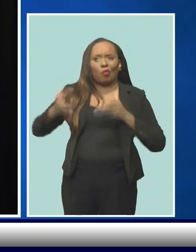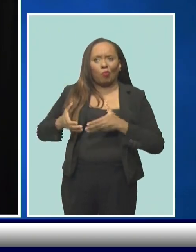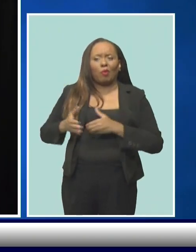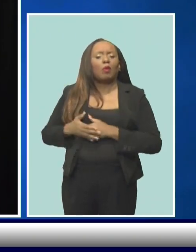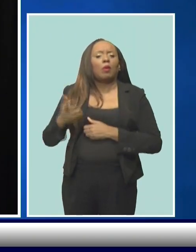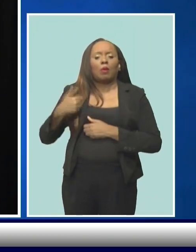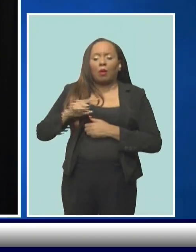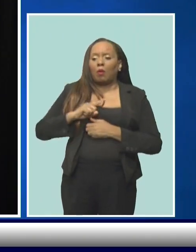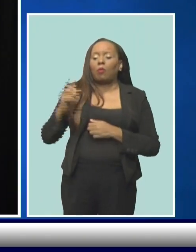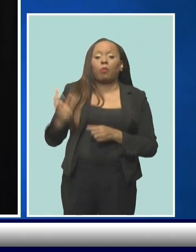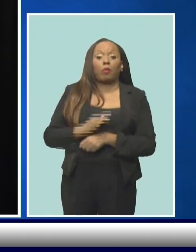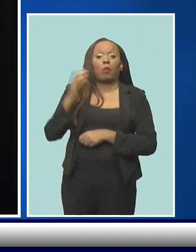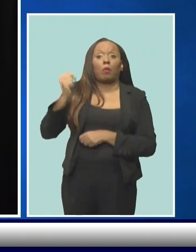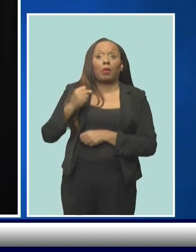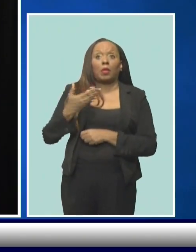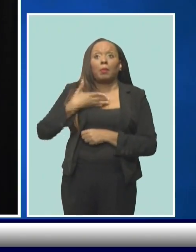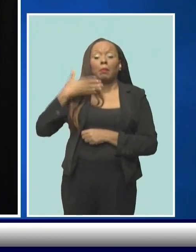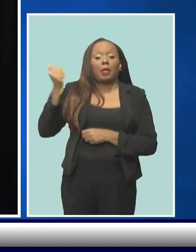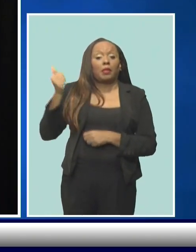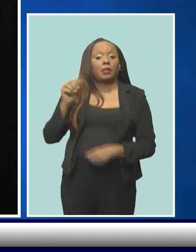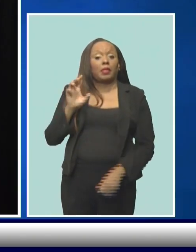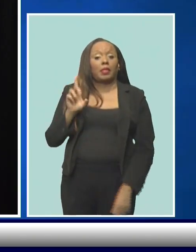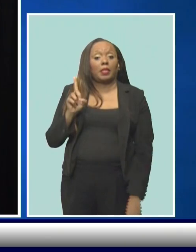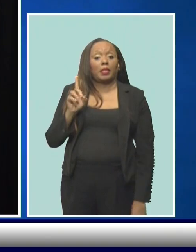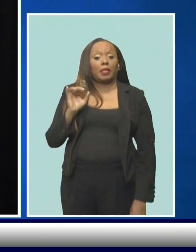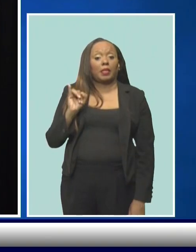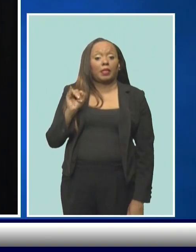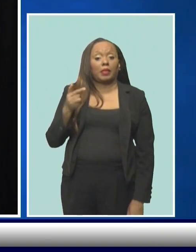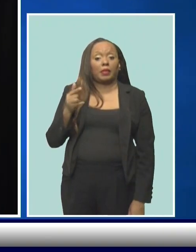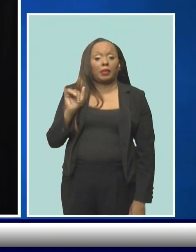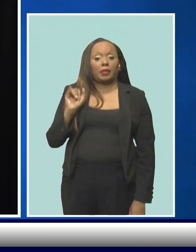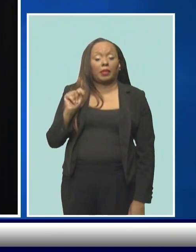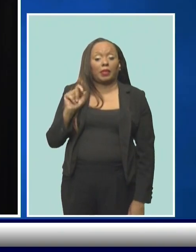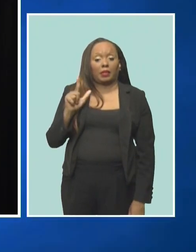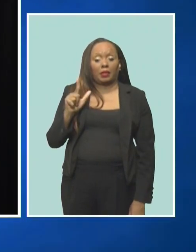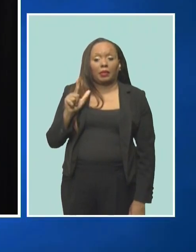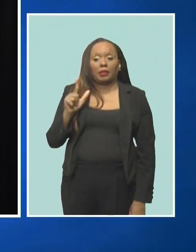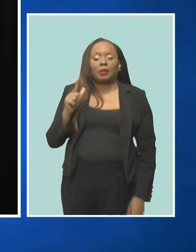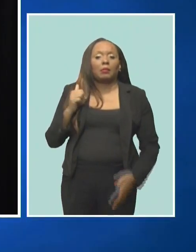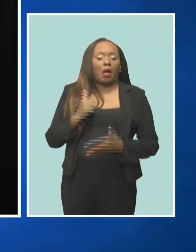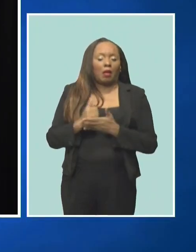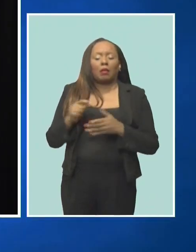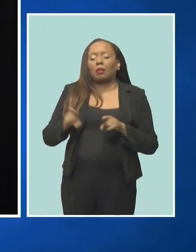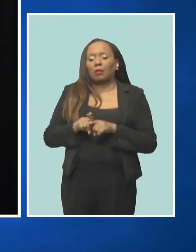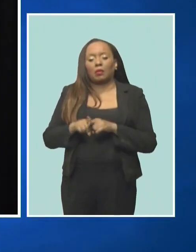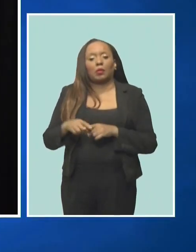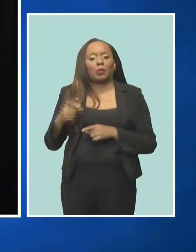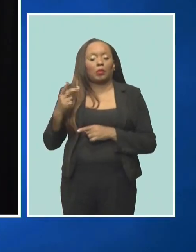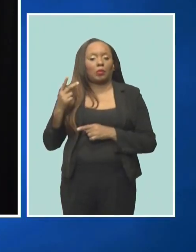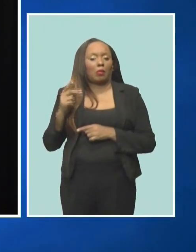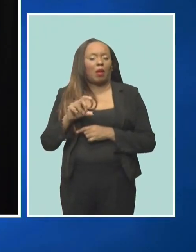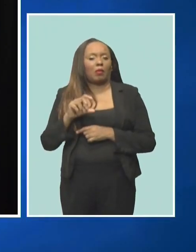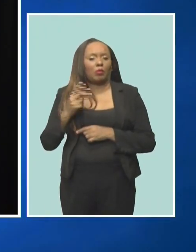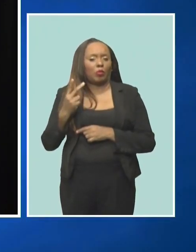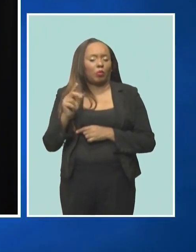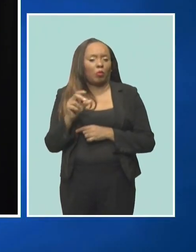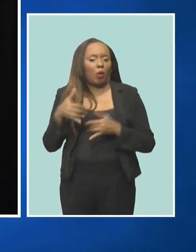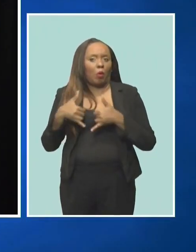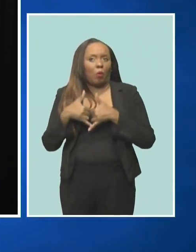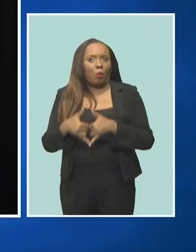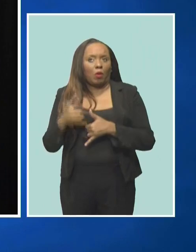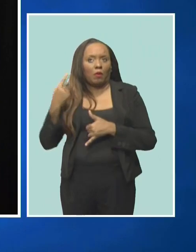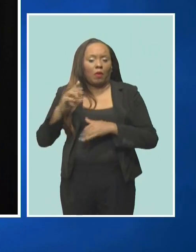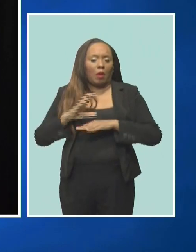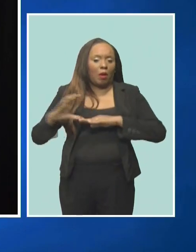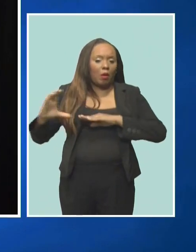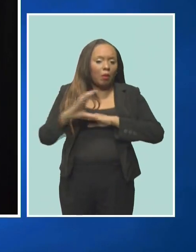Digital Consumer Bank in Barbados, and then also we won a few awards, 2 awards in terms of Caribbean